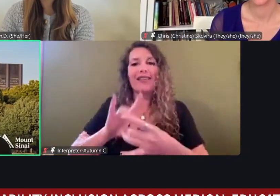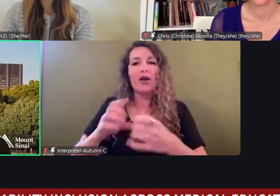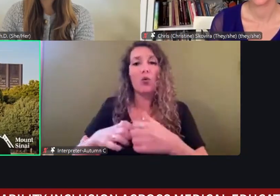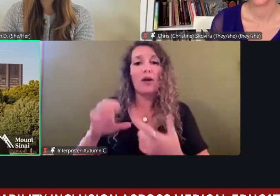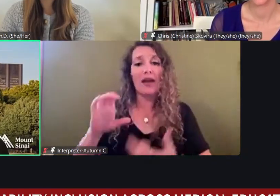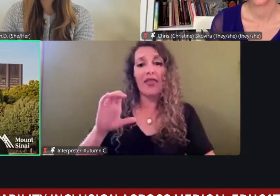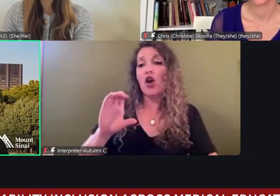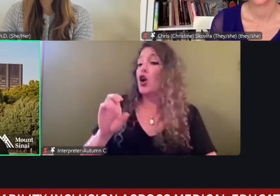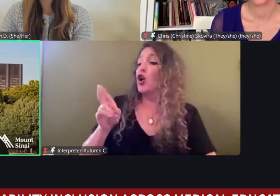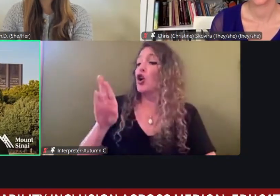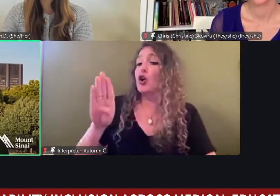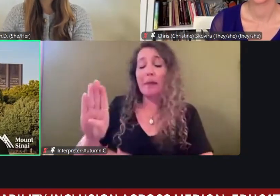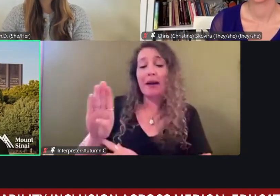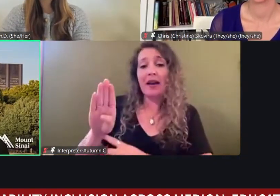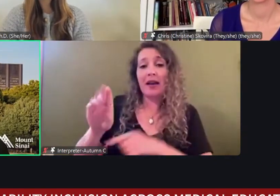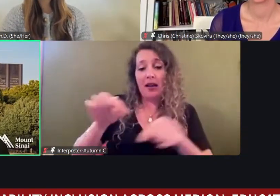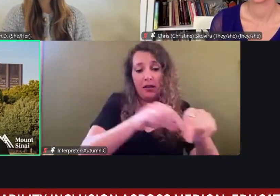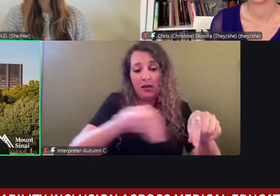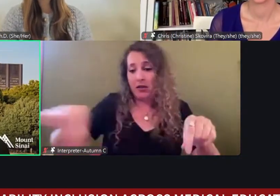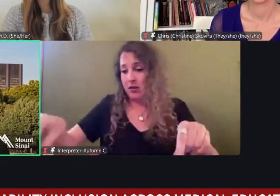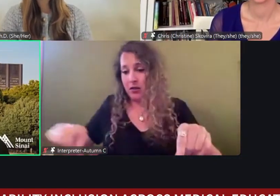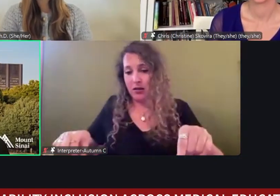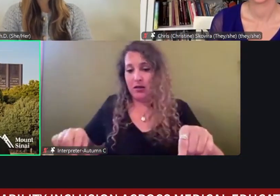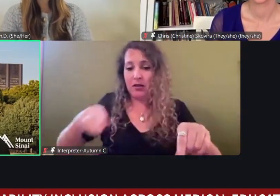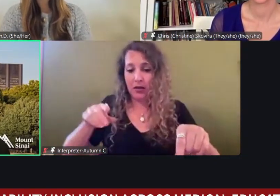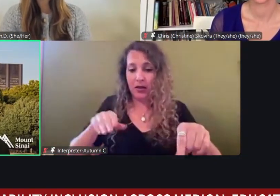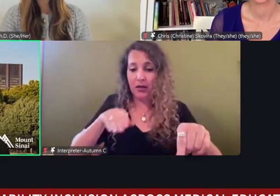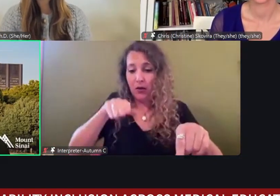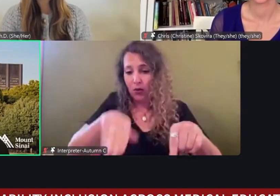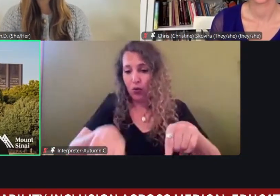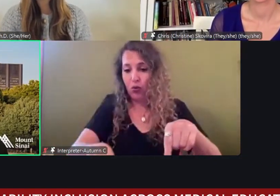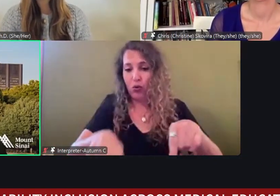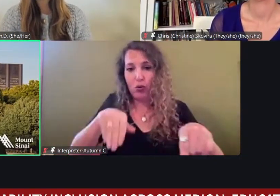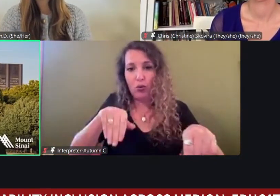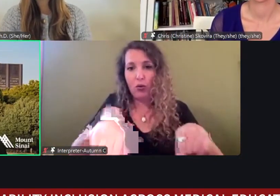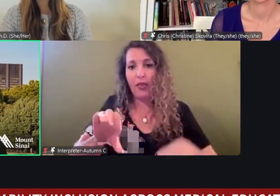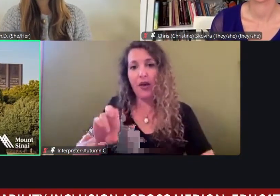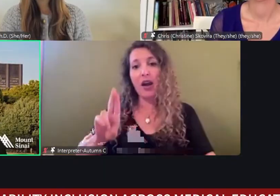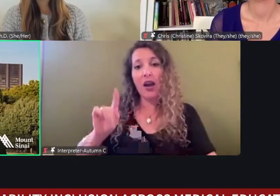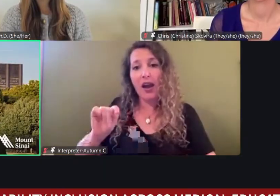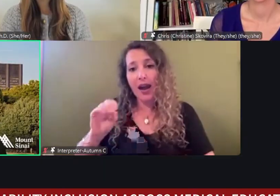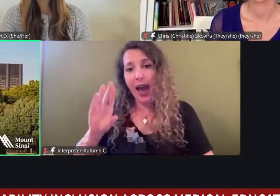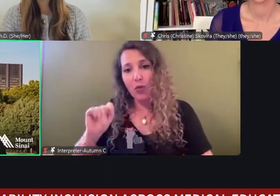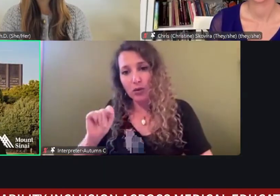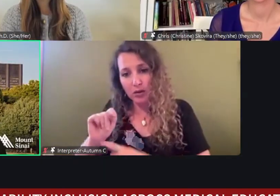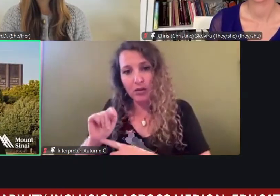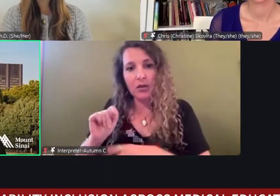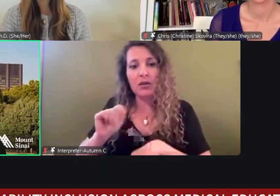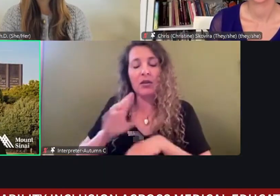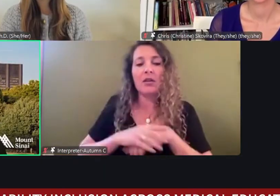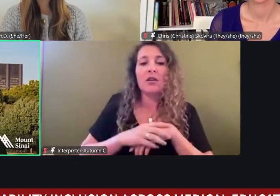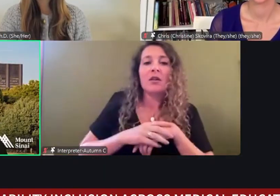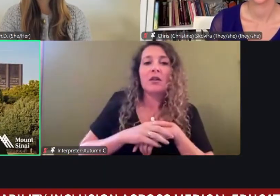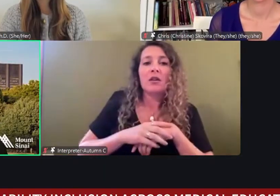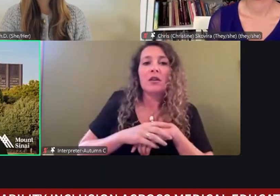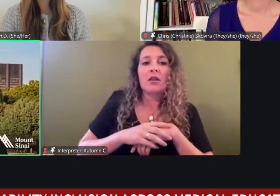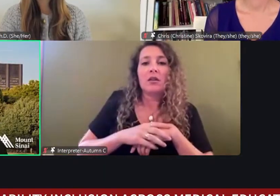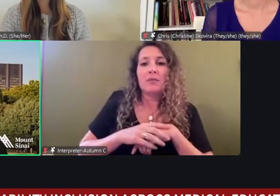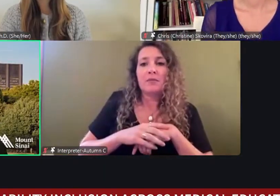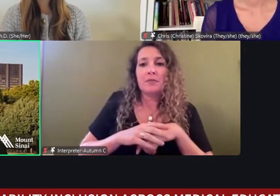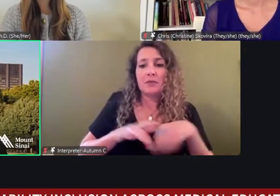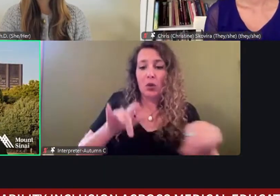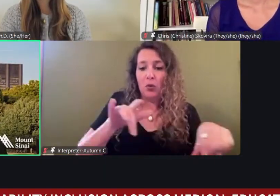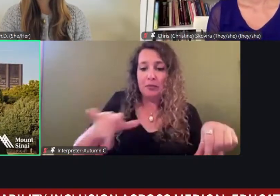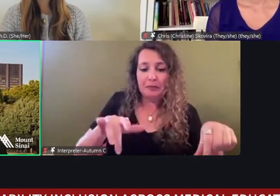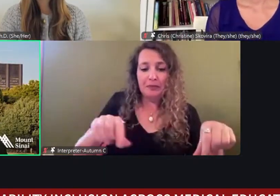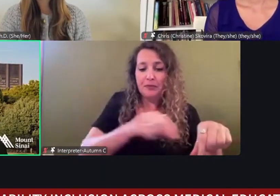curbside cutouts and how the disabilities movement started in the 70s, right? That when you give accommodation to one particular